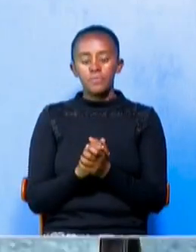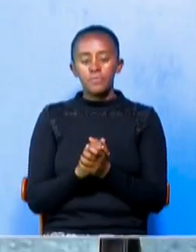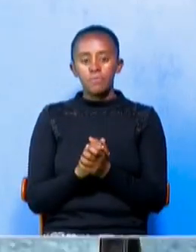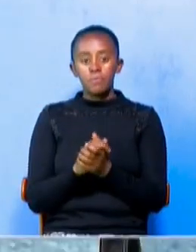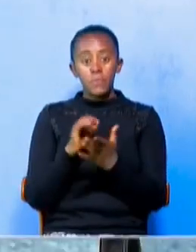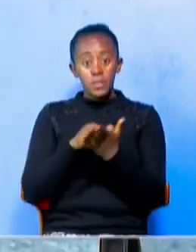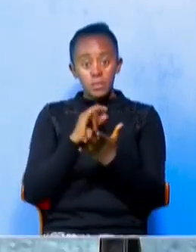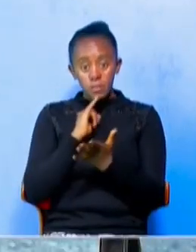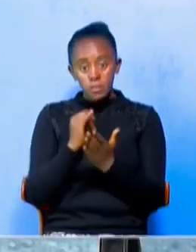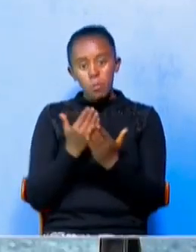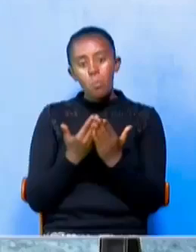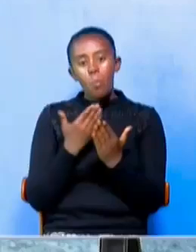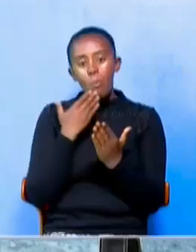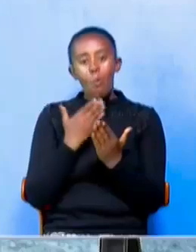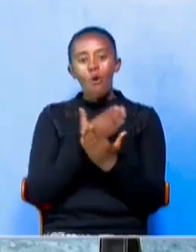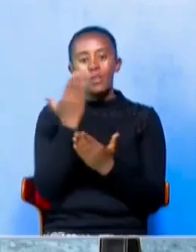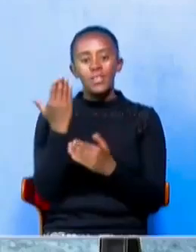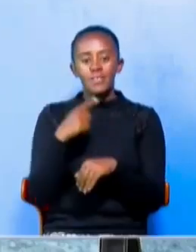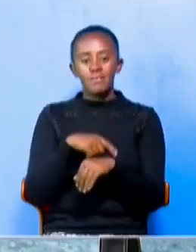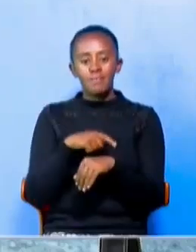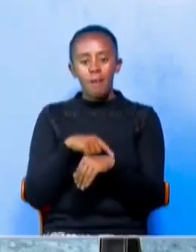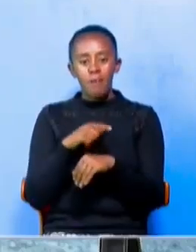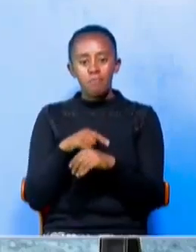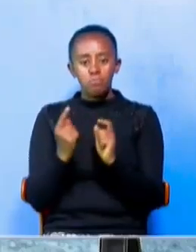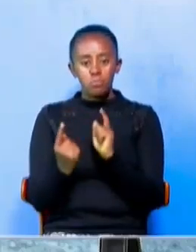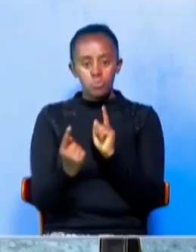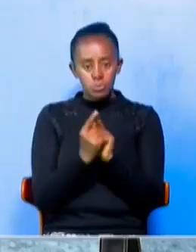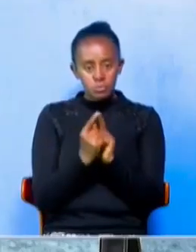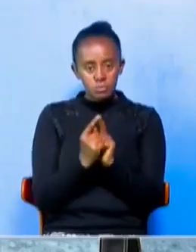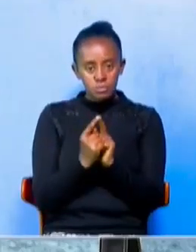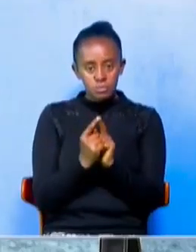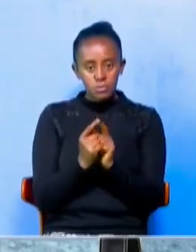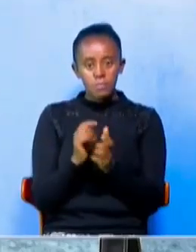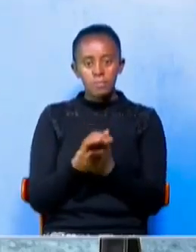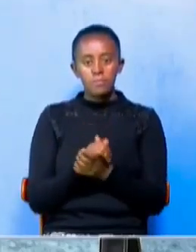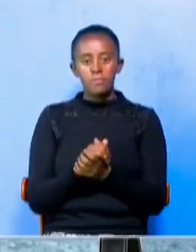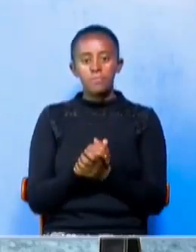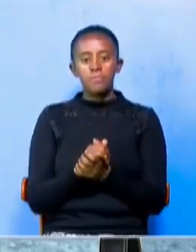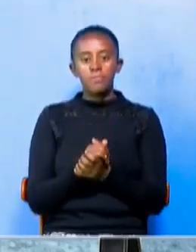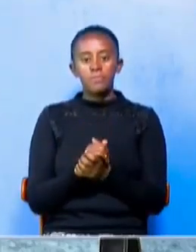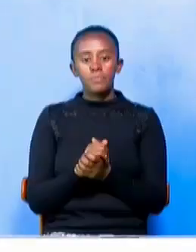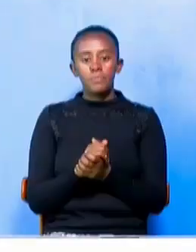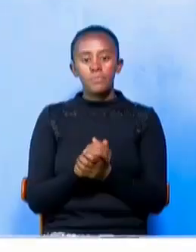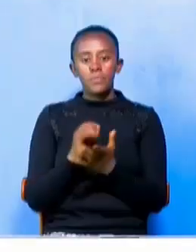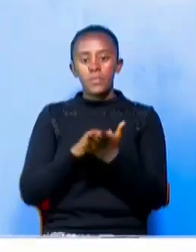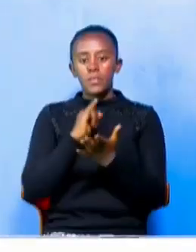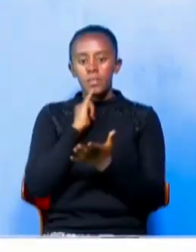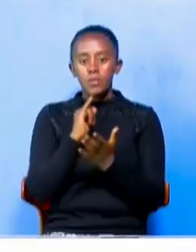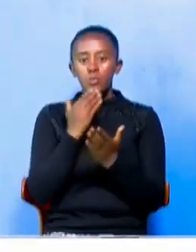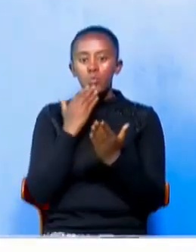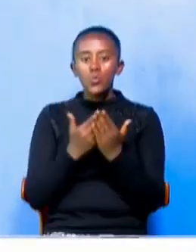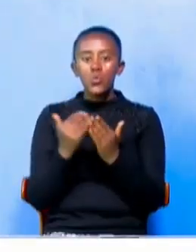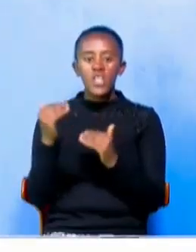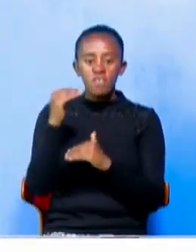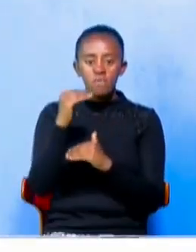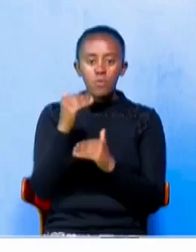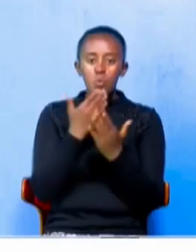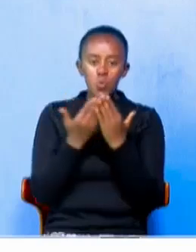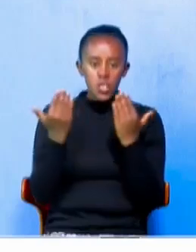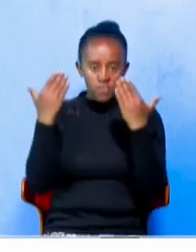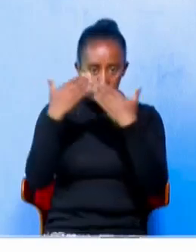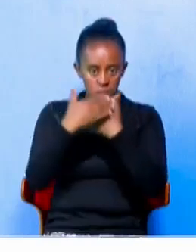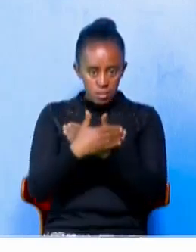That is the morning time that you meet with your guests. If that is good evening, also possible. It's